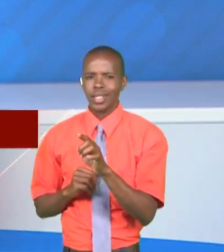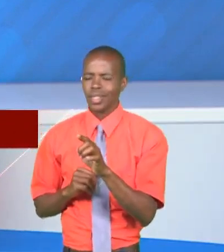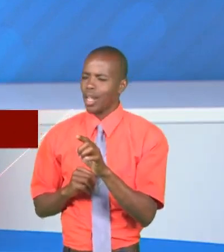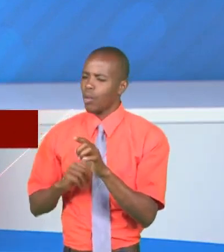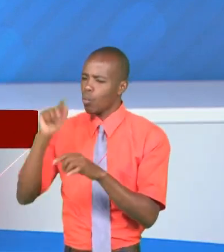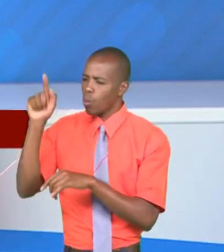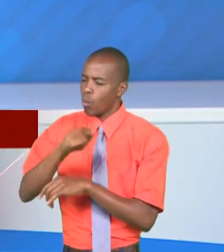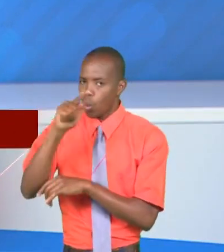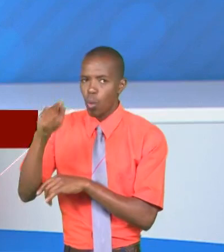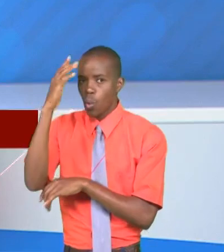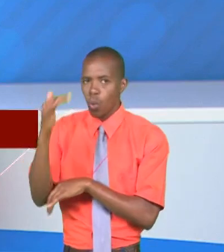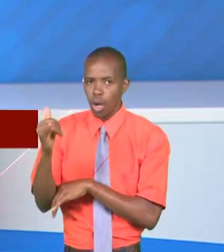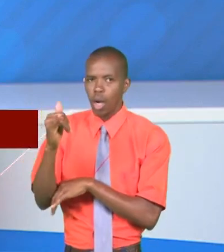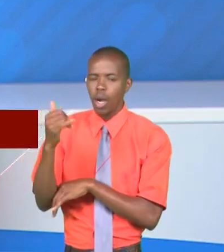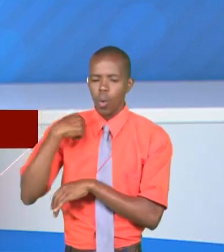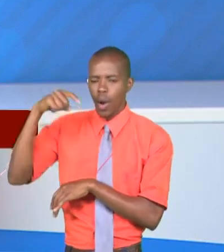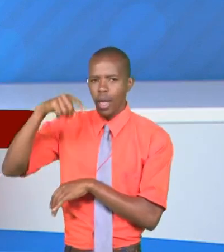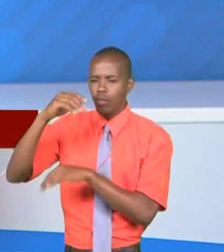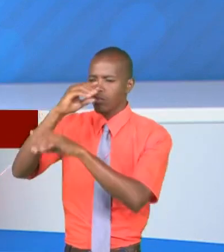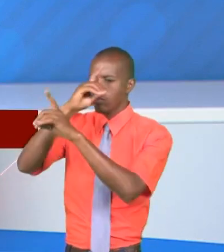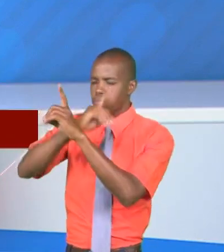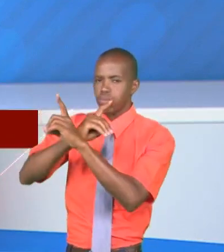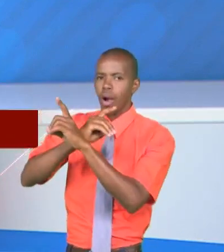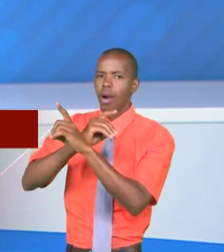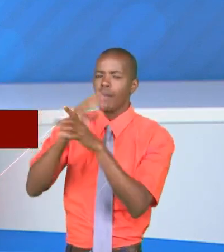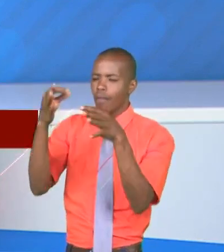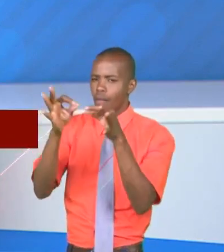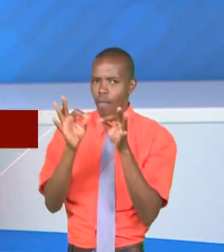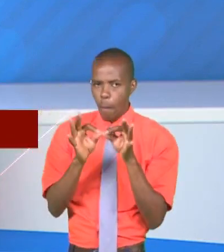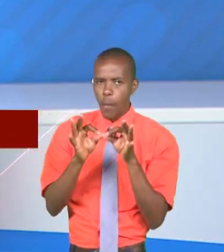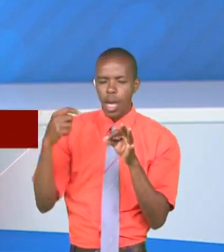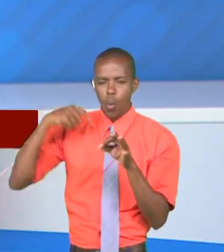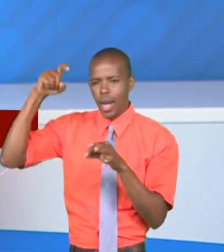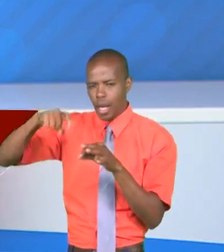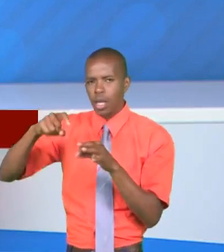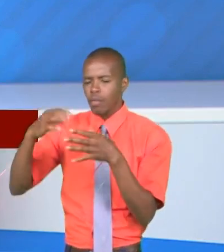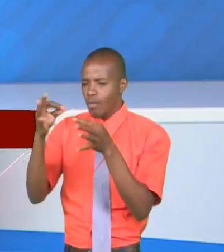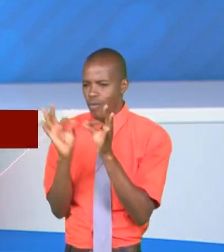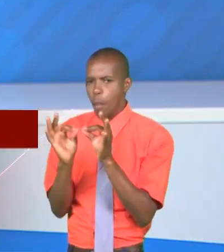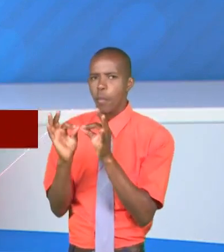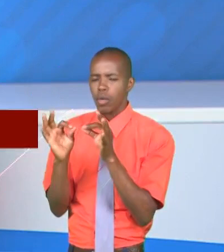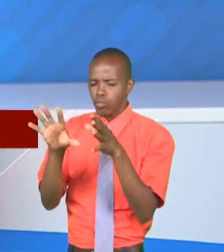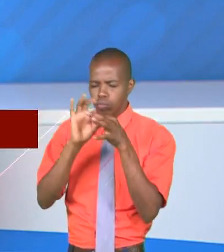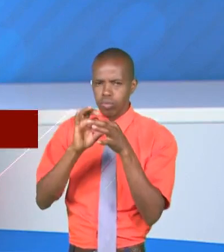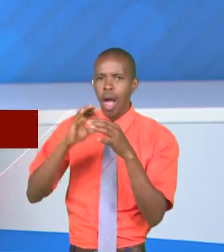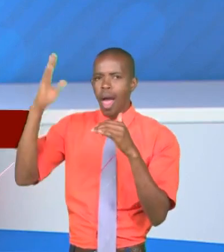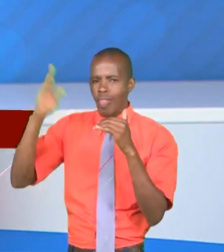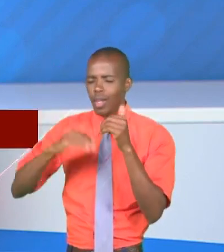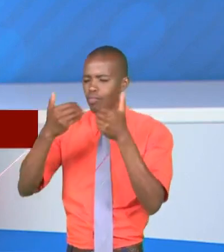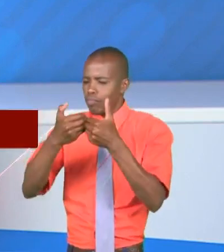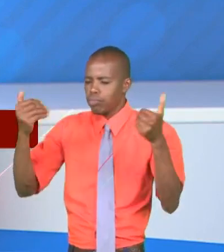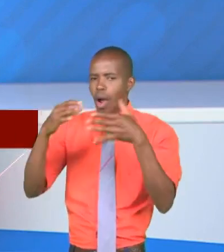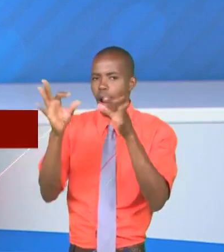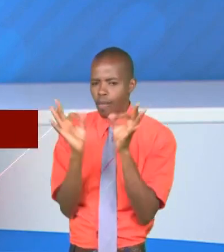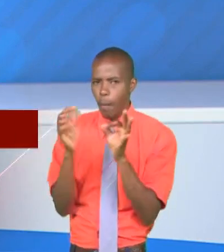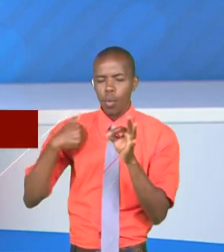can do. Because we need to protect families. We need to bring the families together. Instead of trying to make them separate,